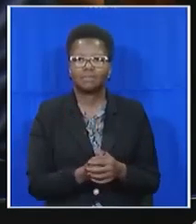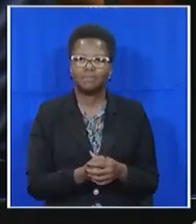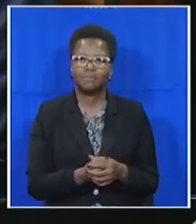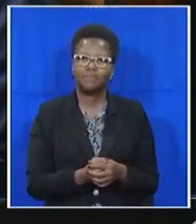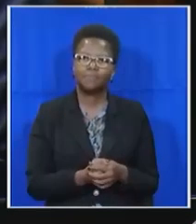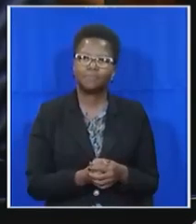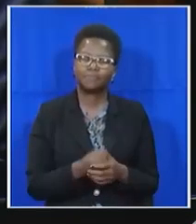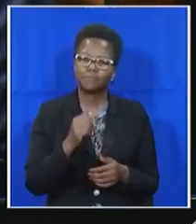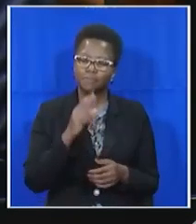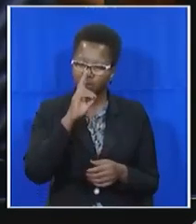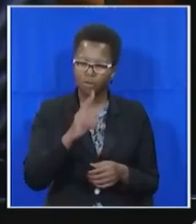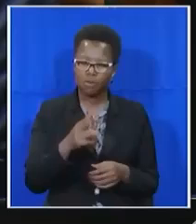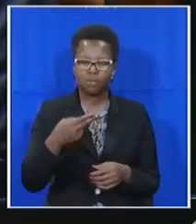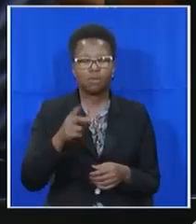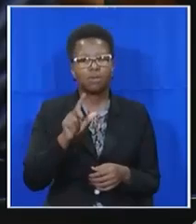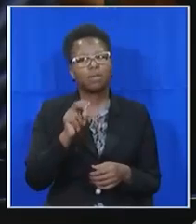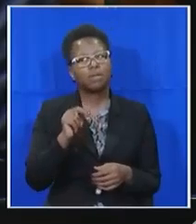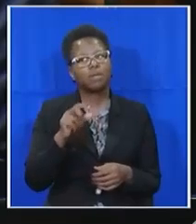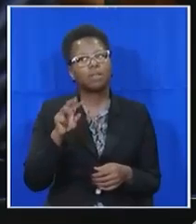Honorable Tlengwa.